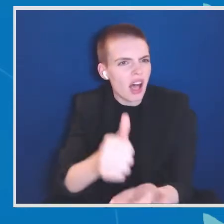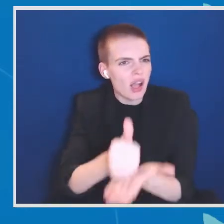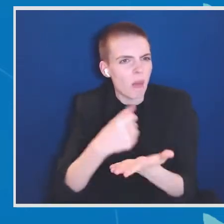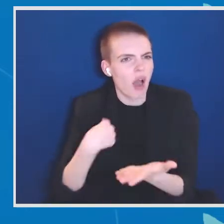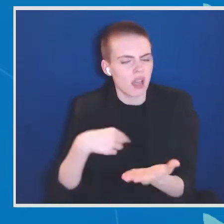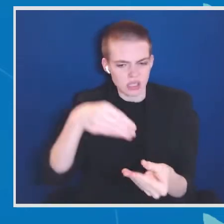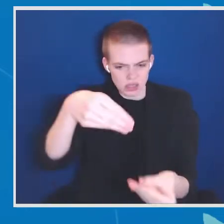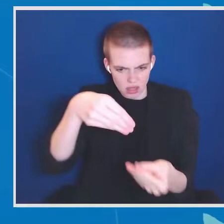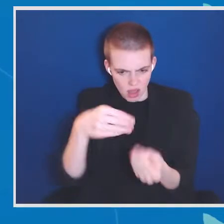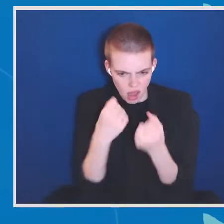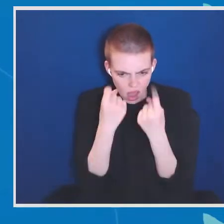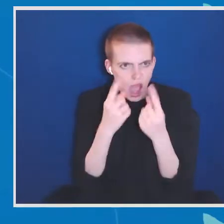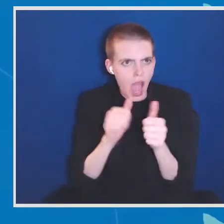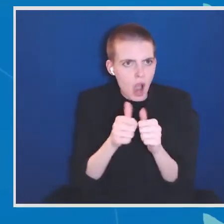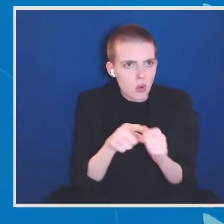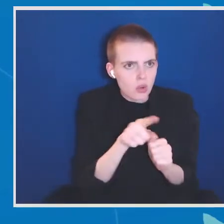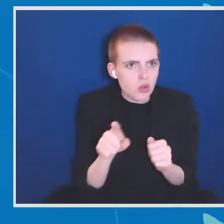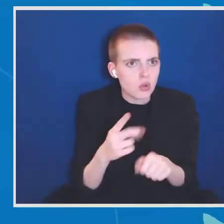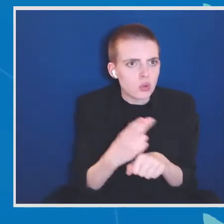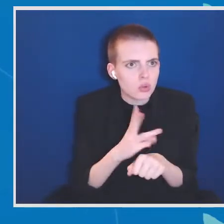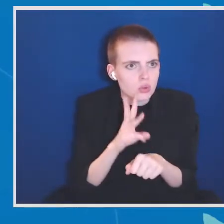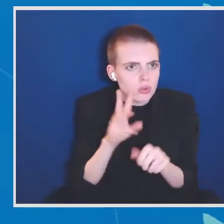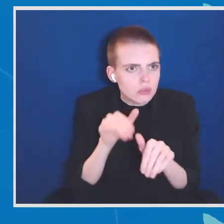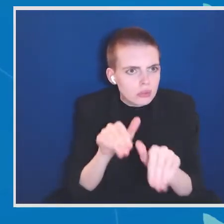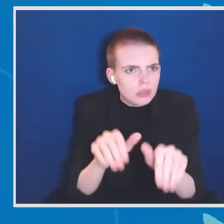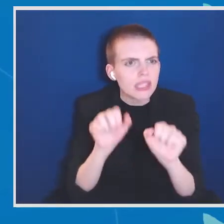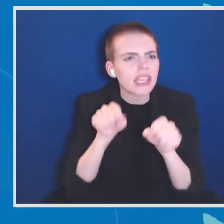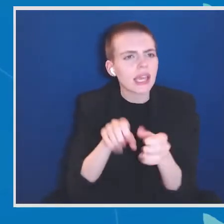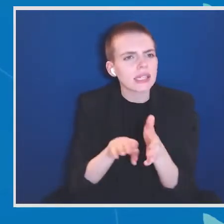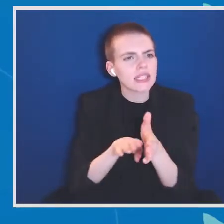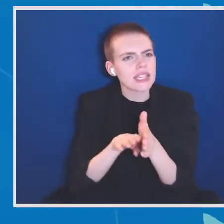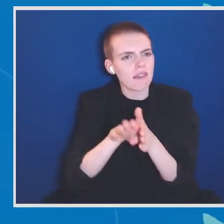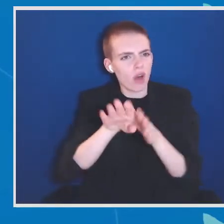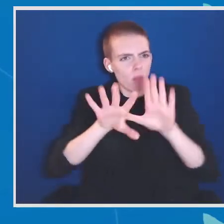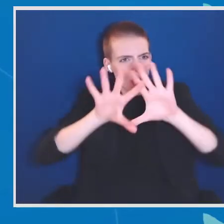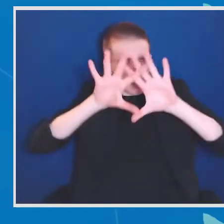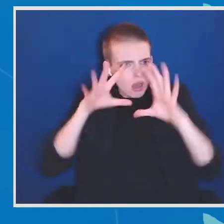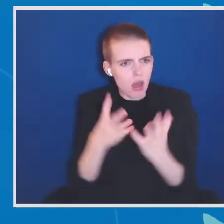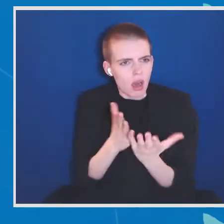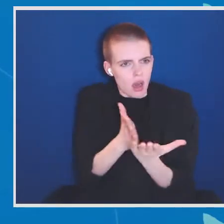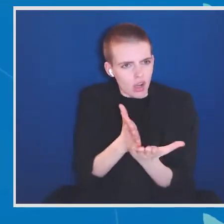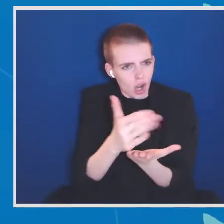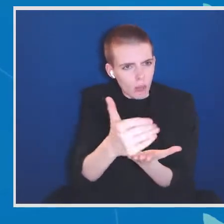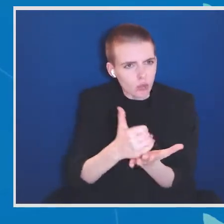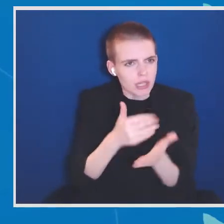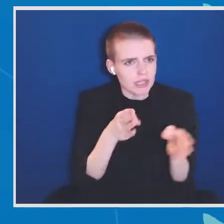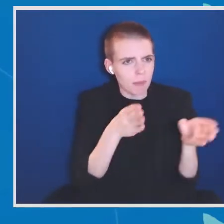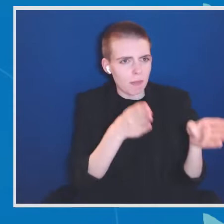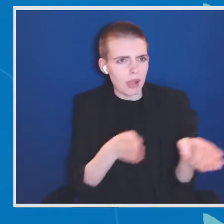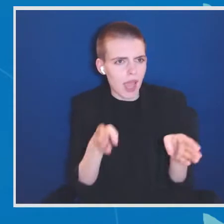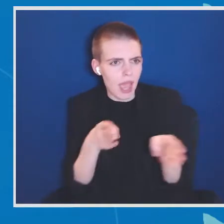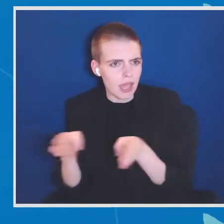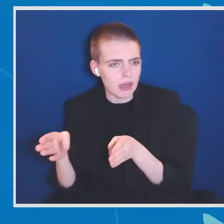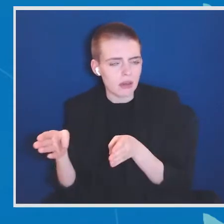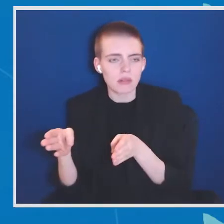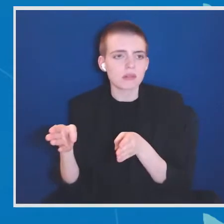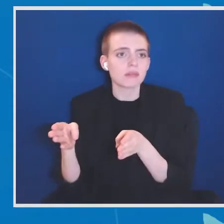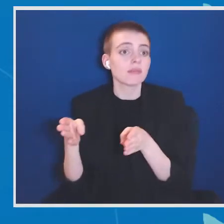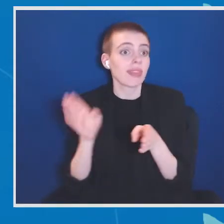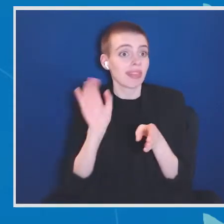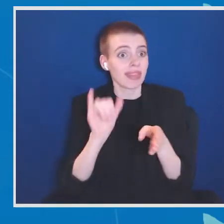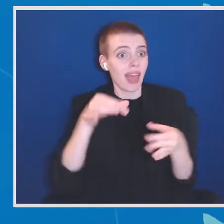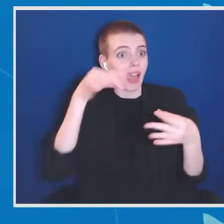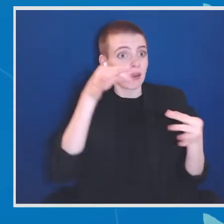can value the different parts of it. So we can develop a comprehensive plan that all ends up in a